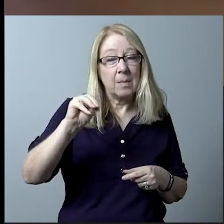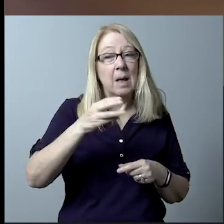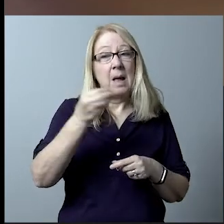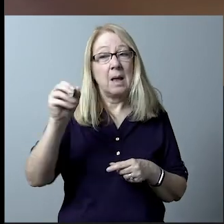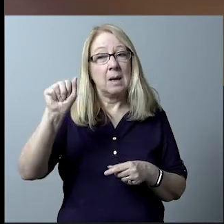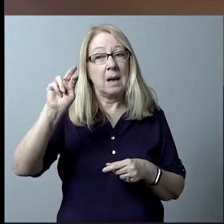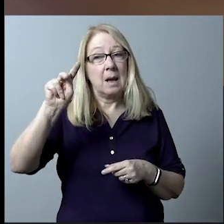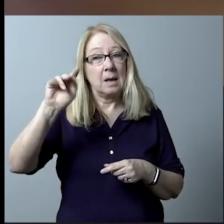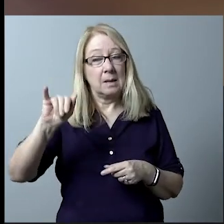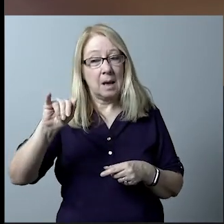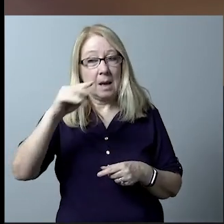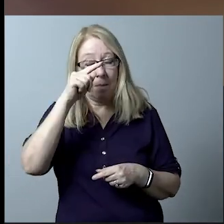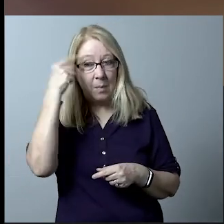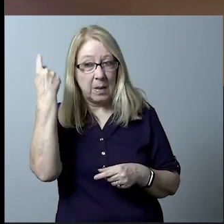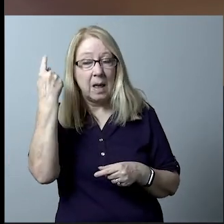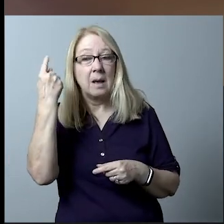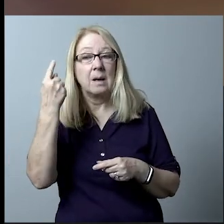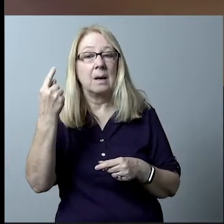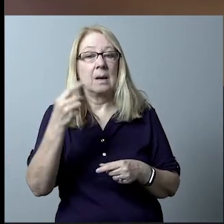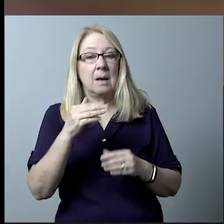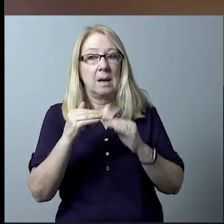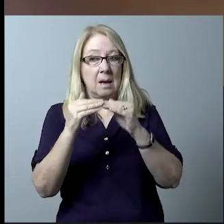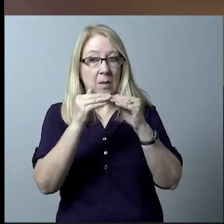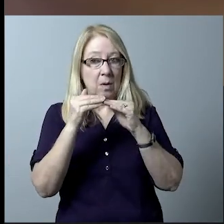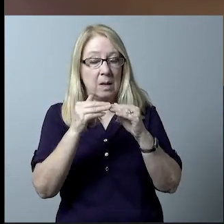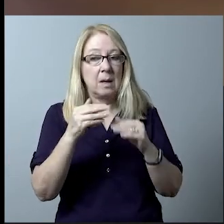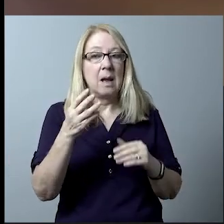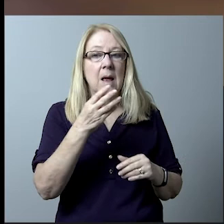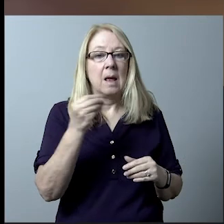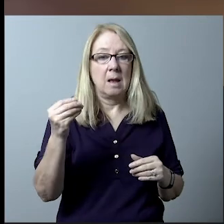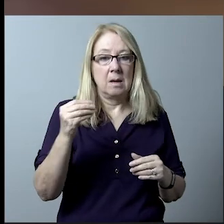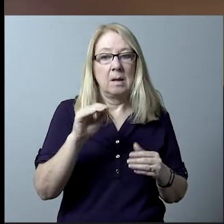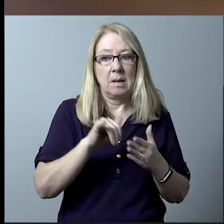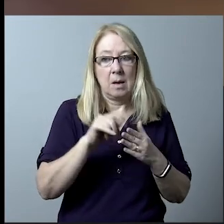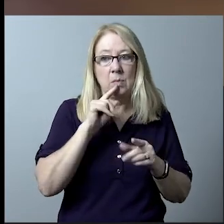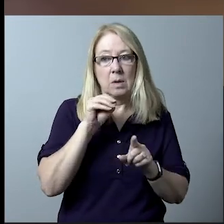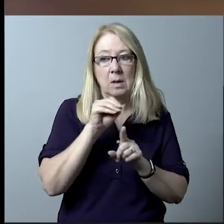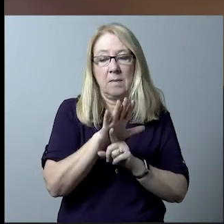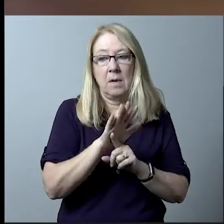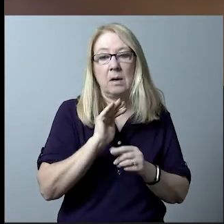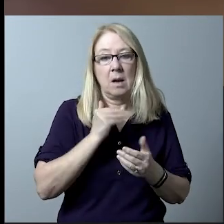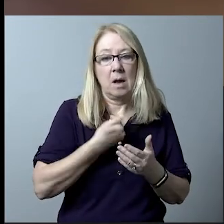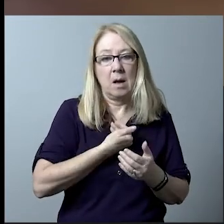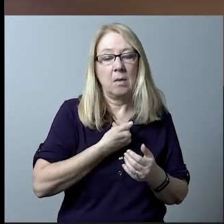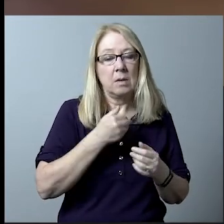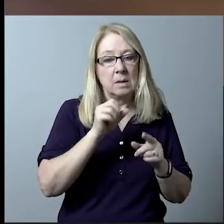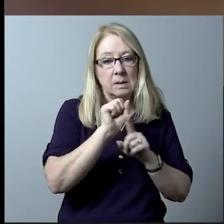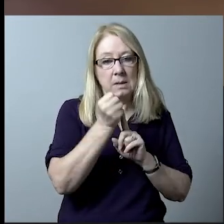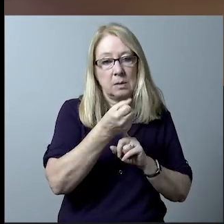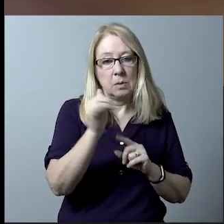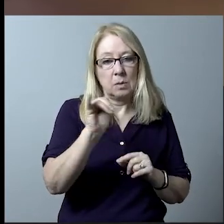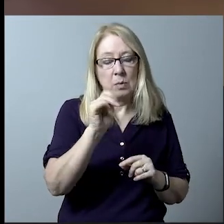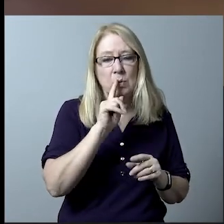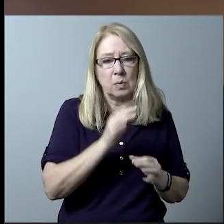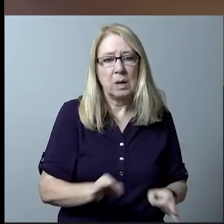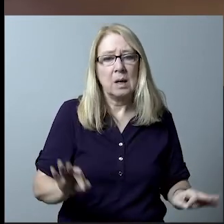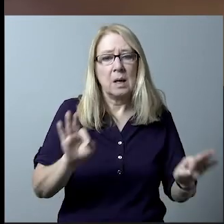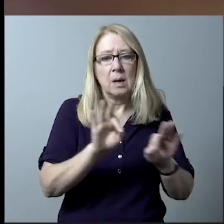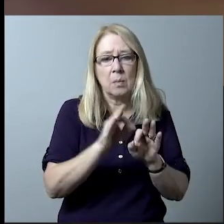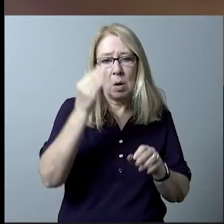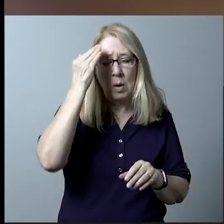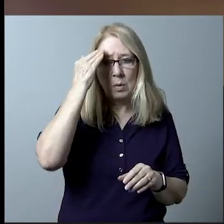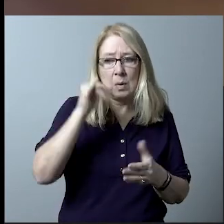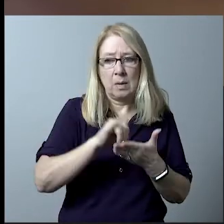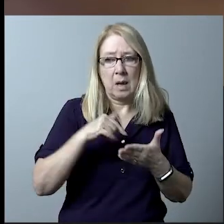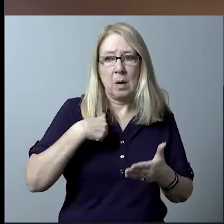and especially anti-Black racism and economic precarity, which have compounding effects on all of our current circumstances. So